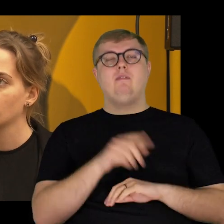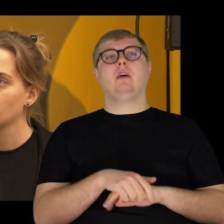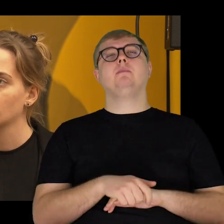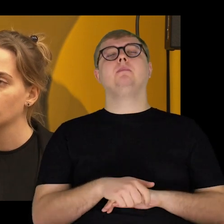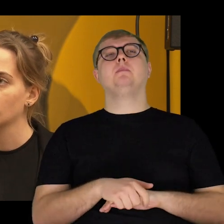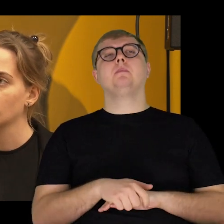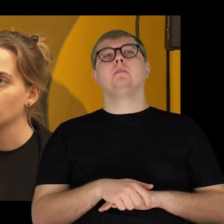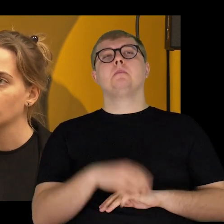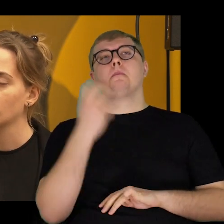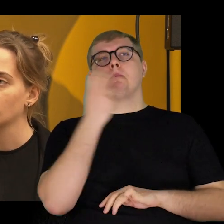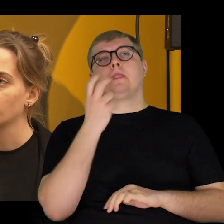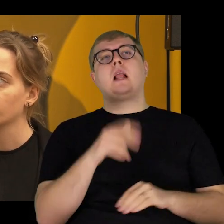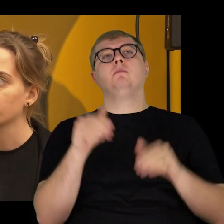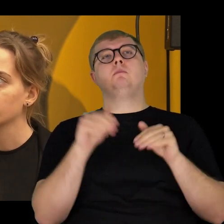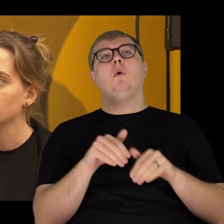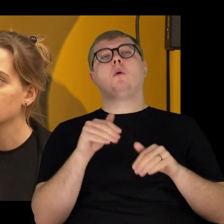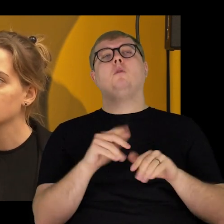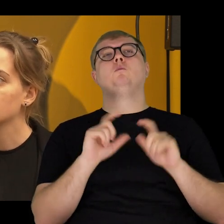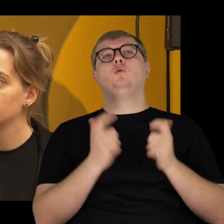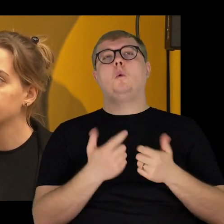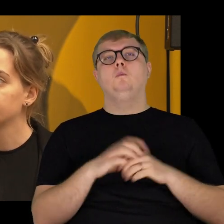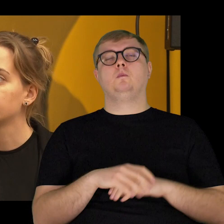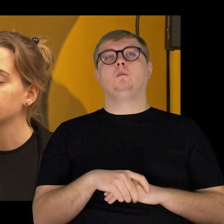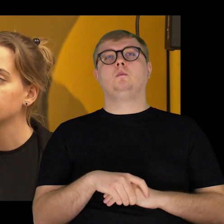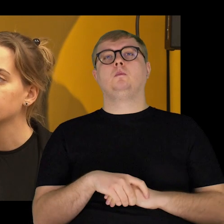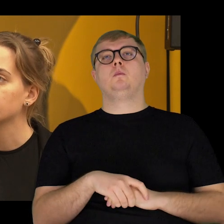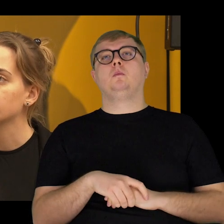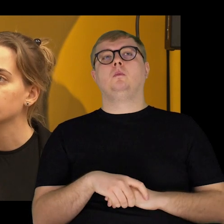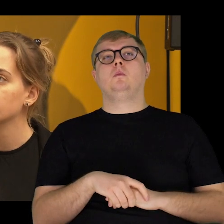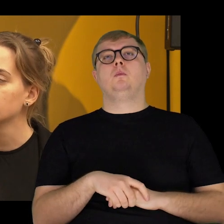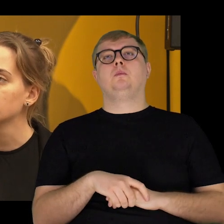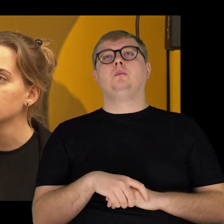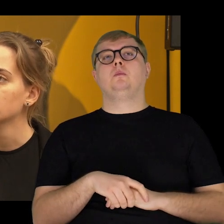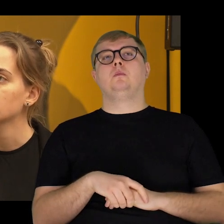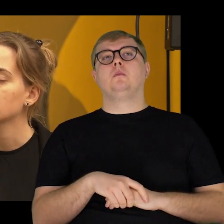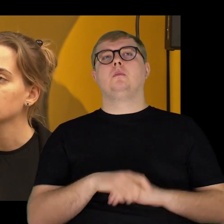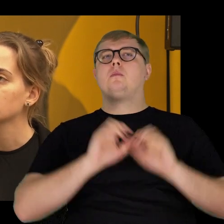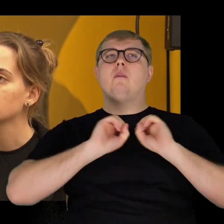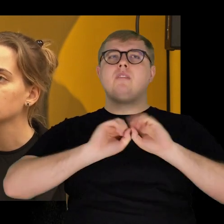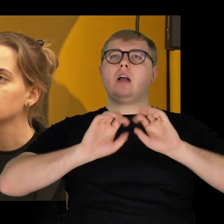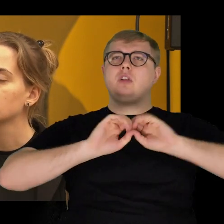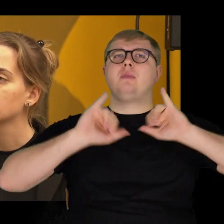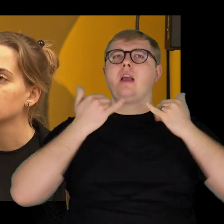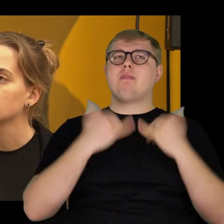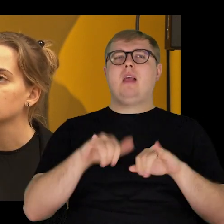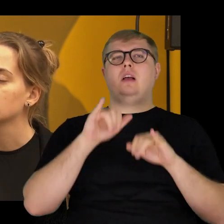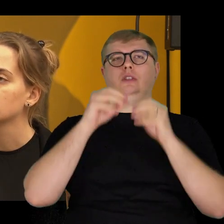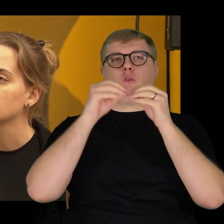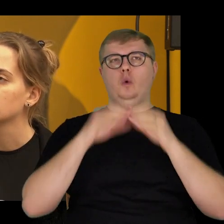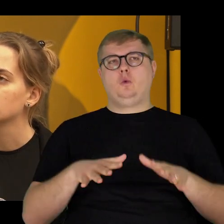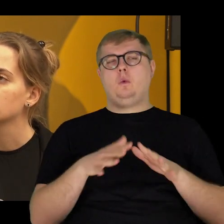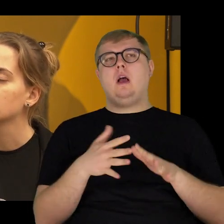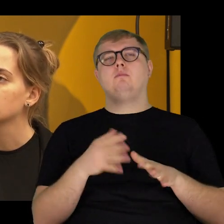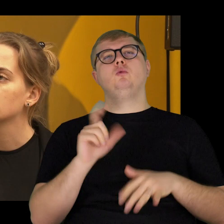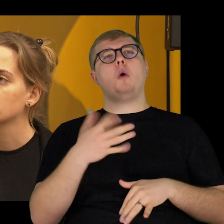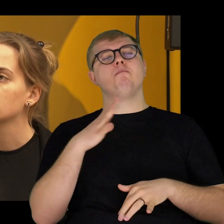like somehow translation of the different structuration what we have been